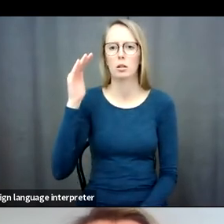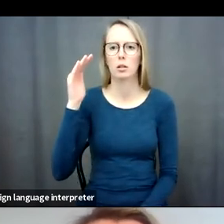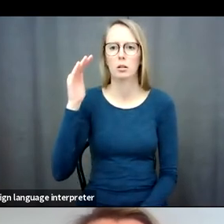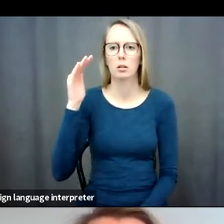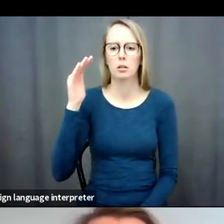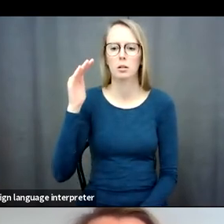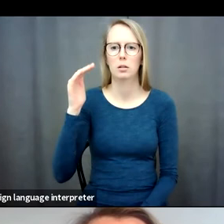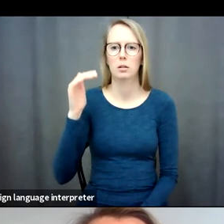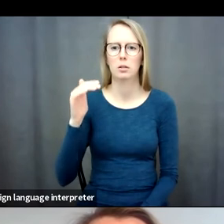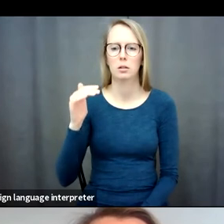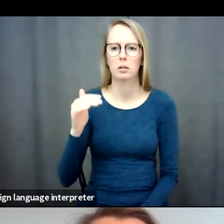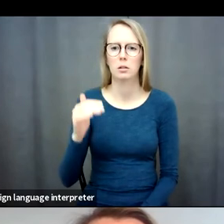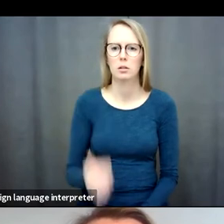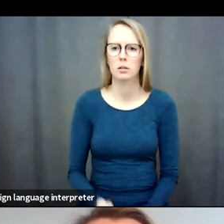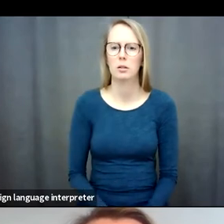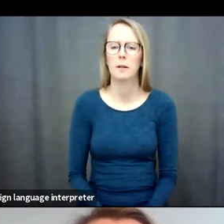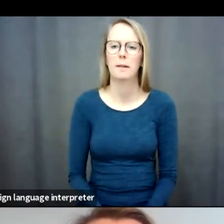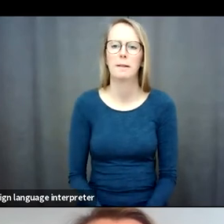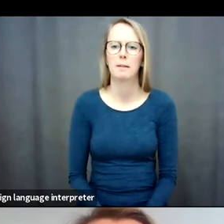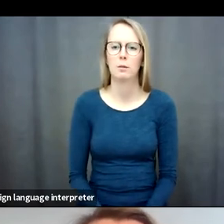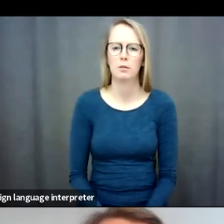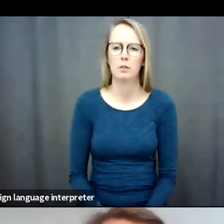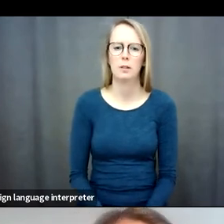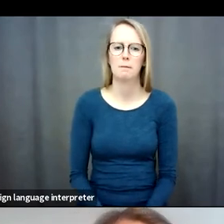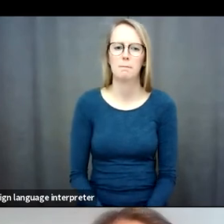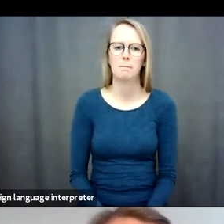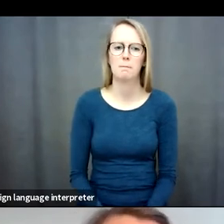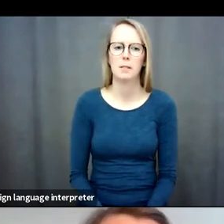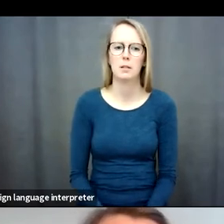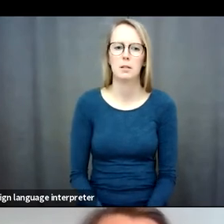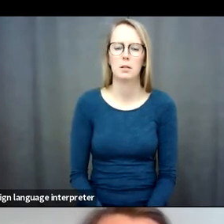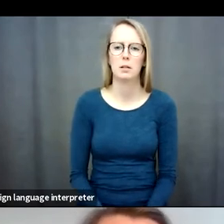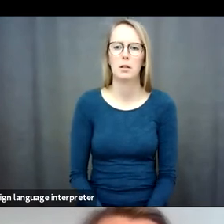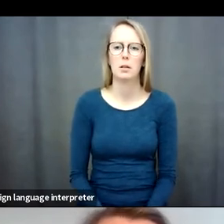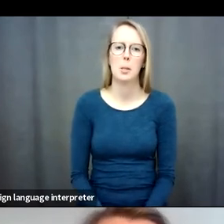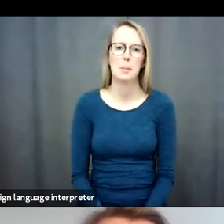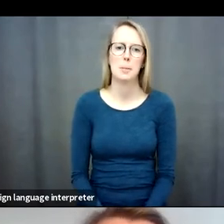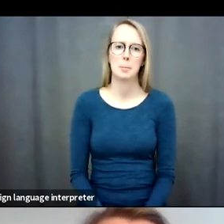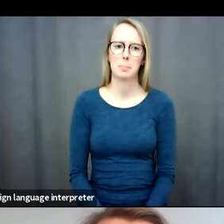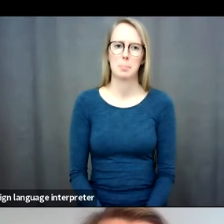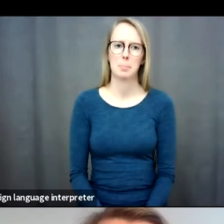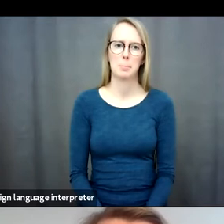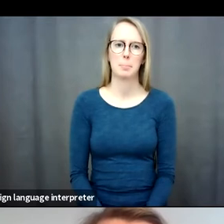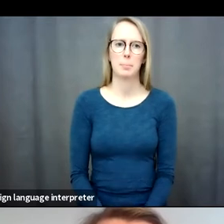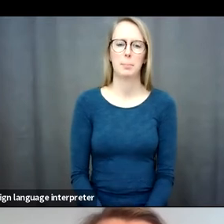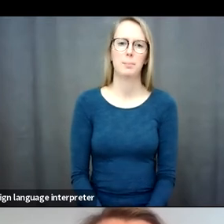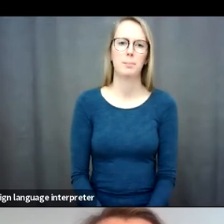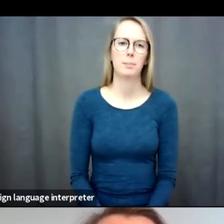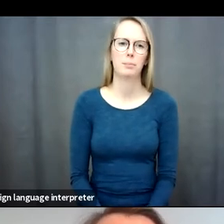like it has to be in the situation of normal